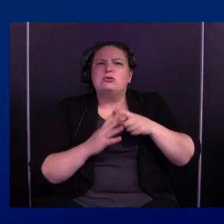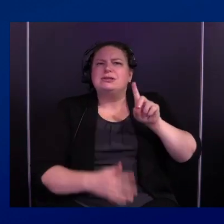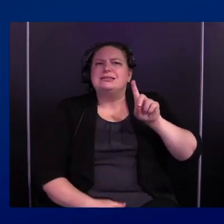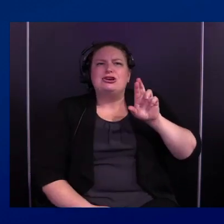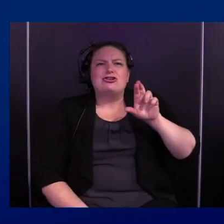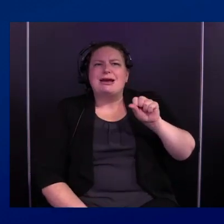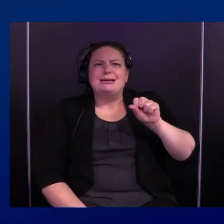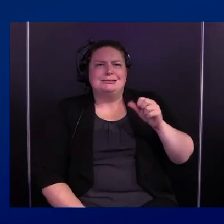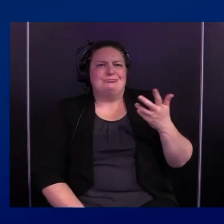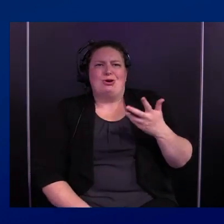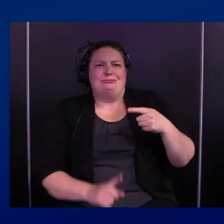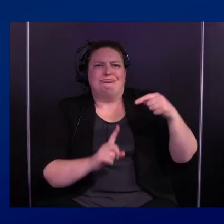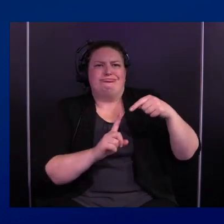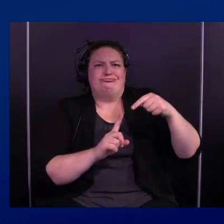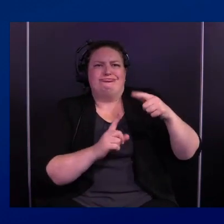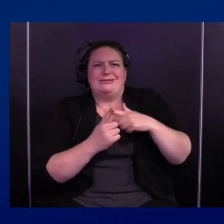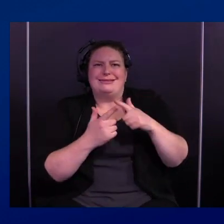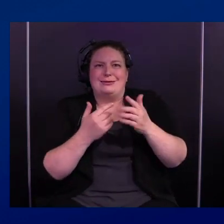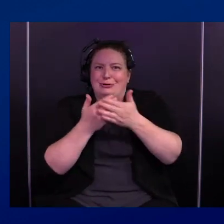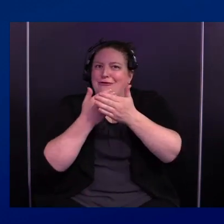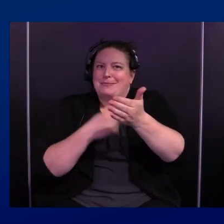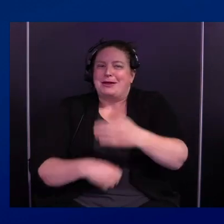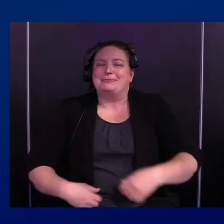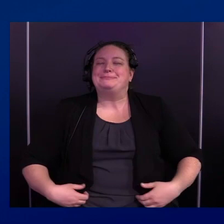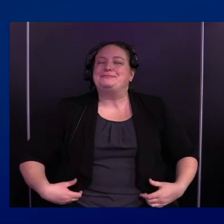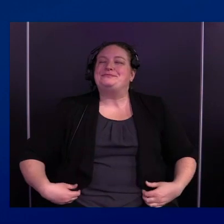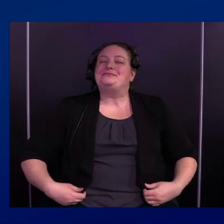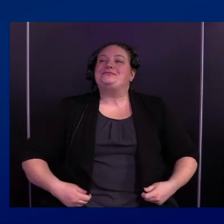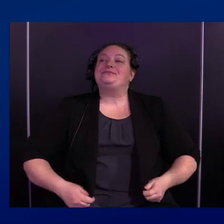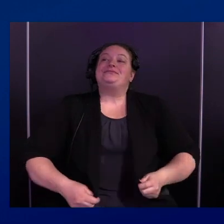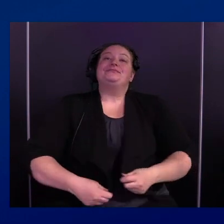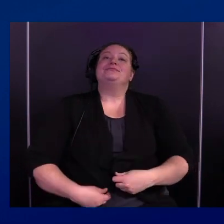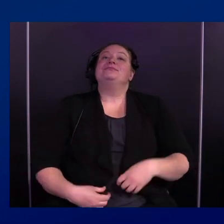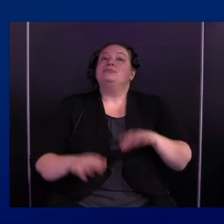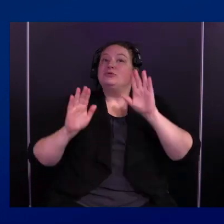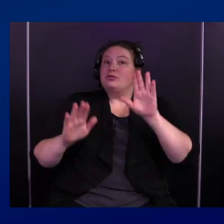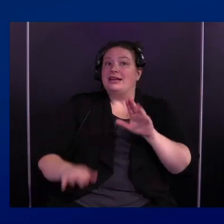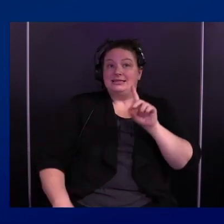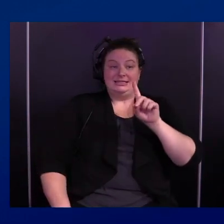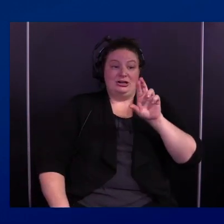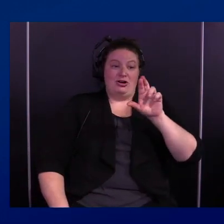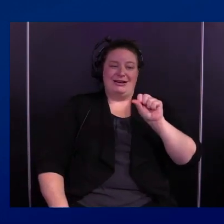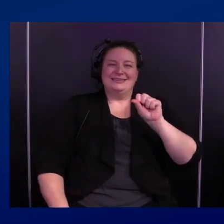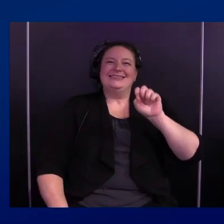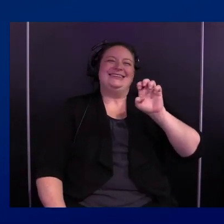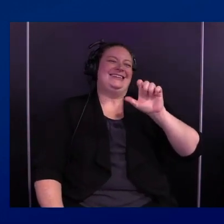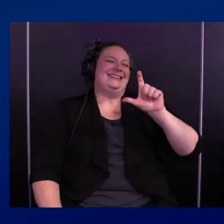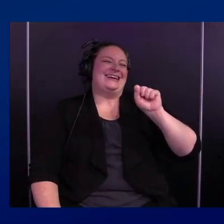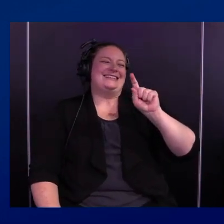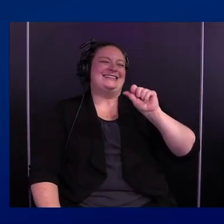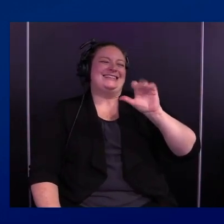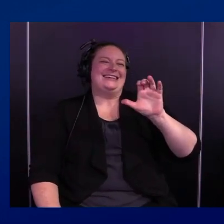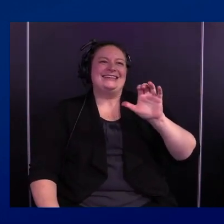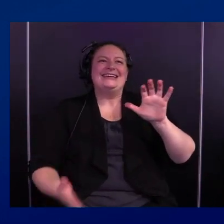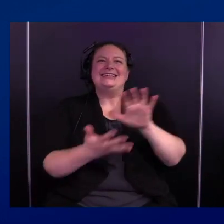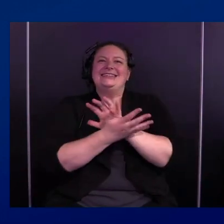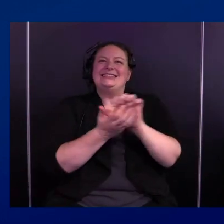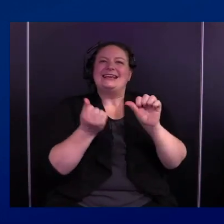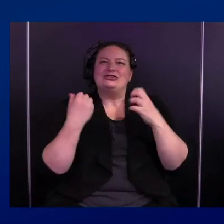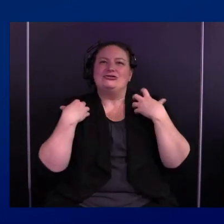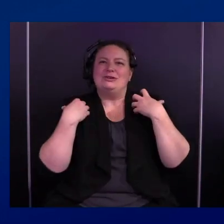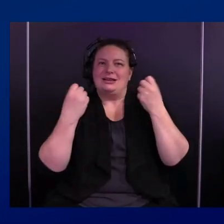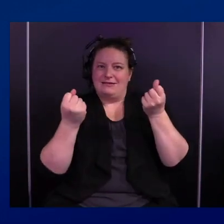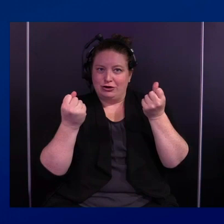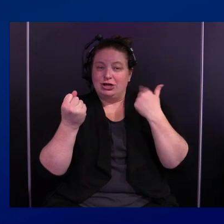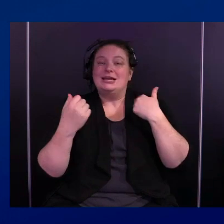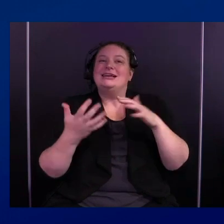DRS is, and we'll go from there. Great. So DRS is, or Elastic Disaster Recovery, as the name suggests, it's